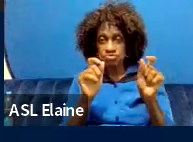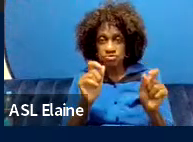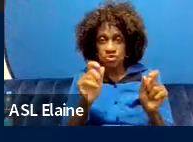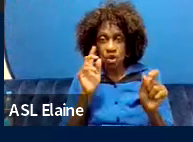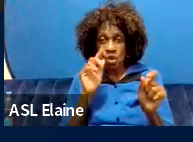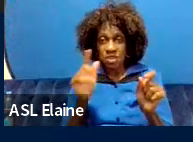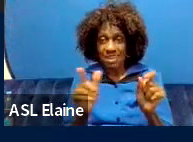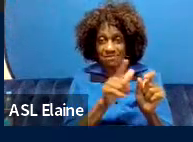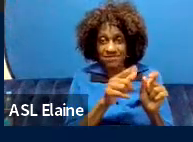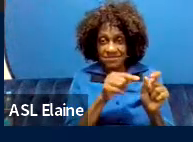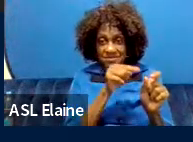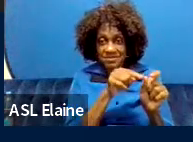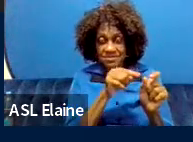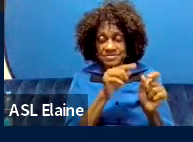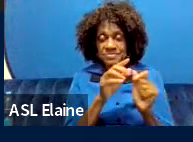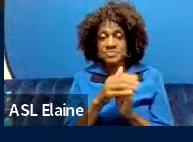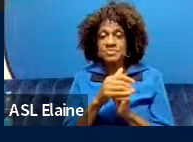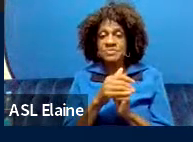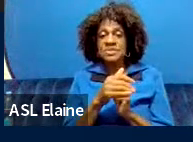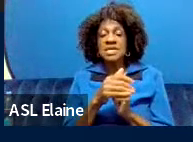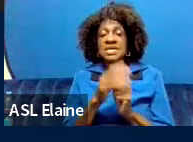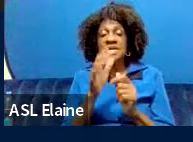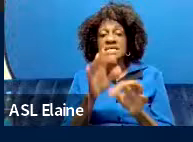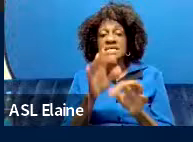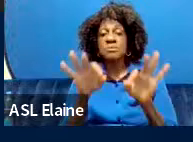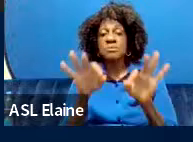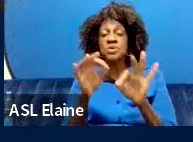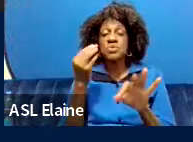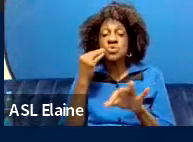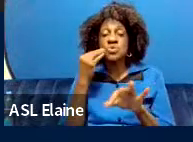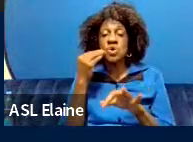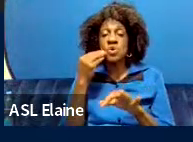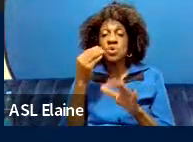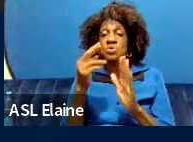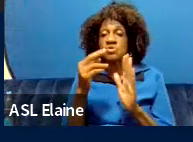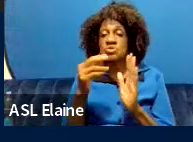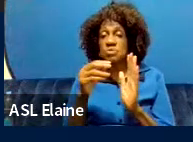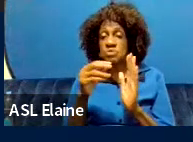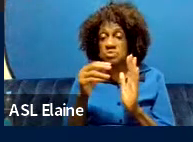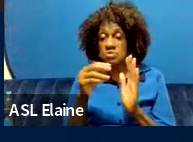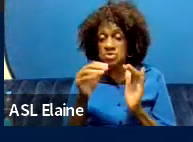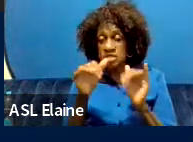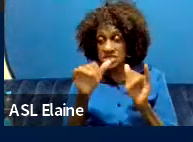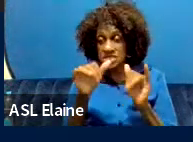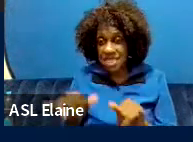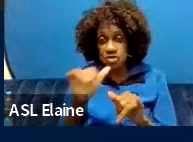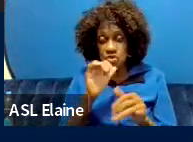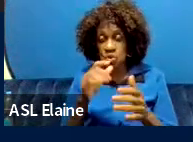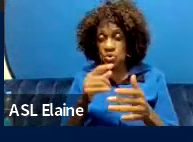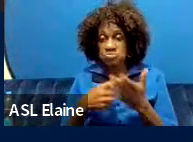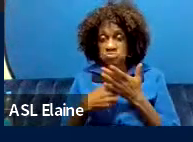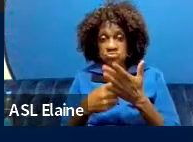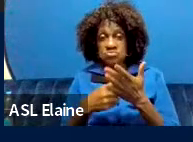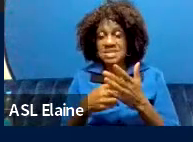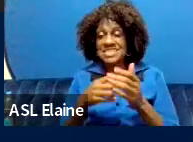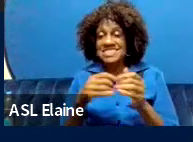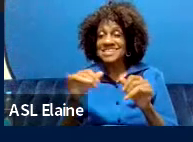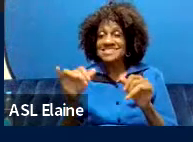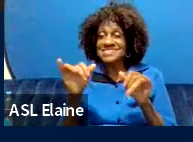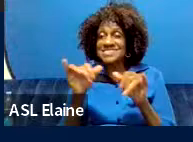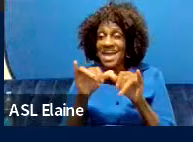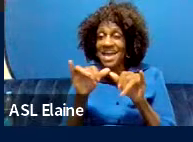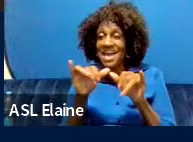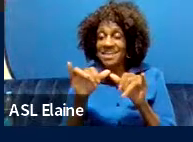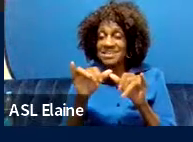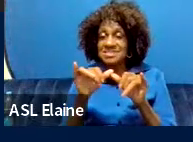left-hand side. It is important to note that the standards do not address the size of international symbols of